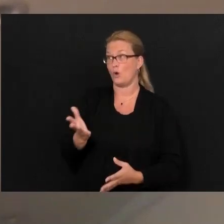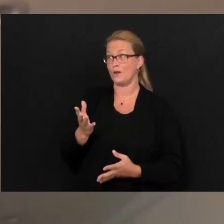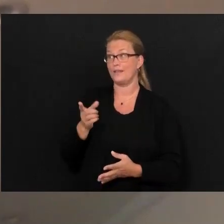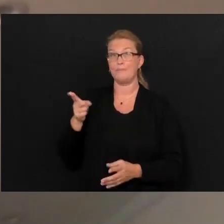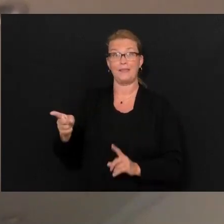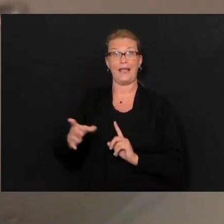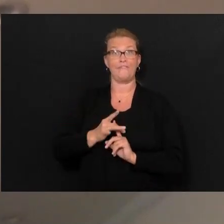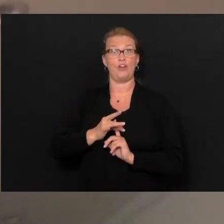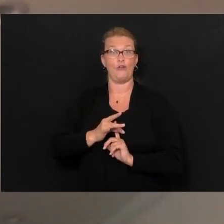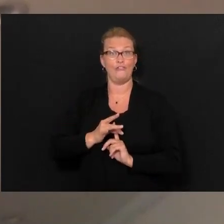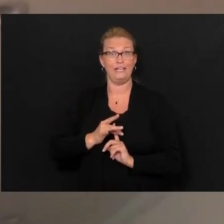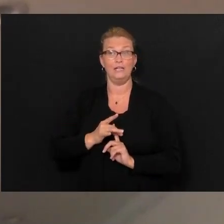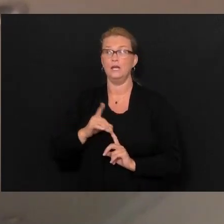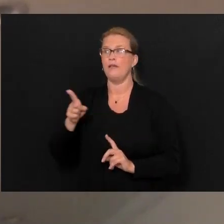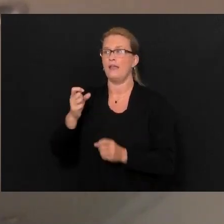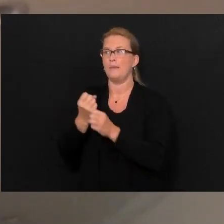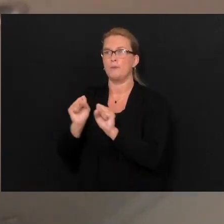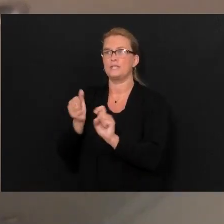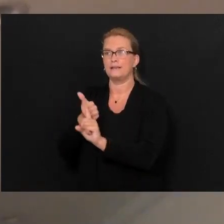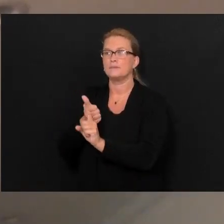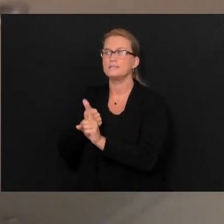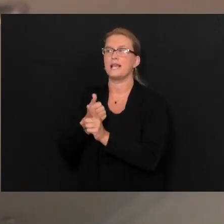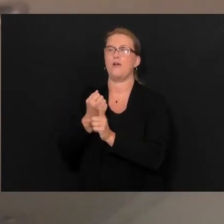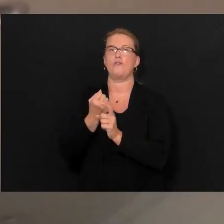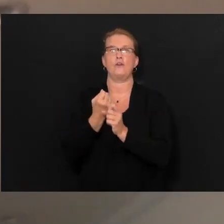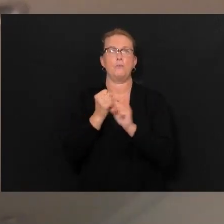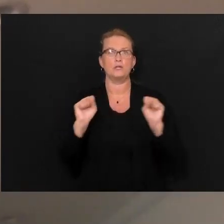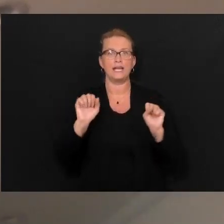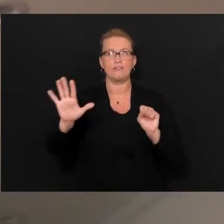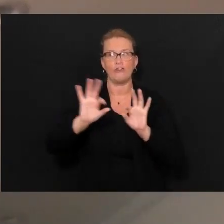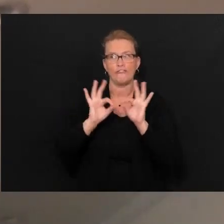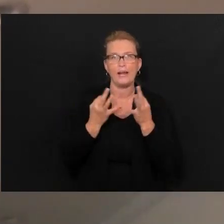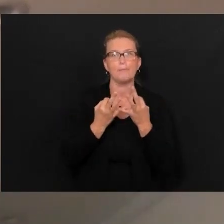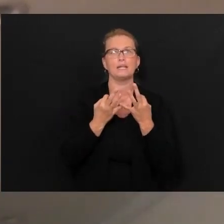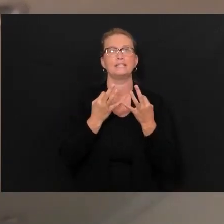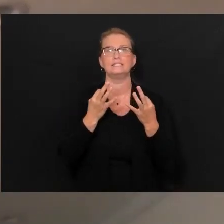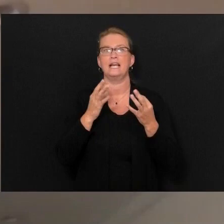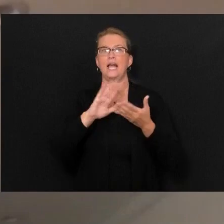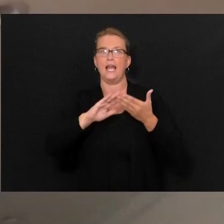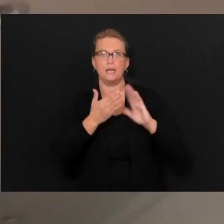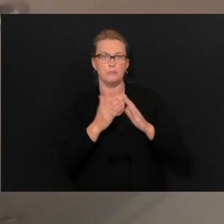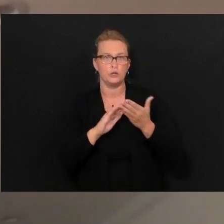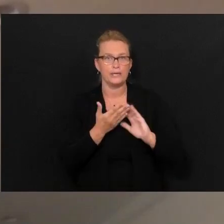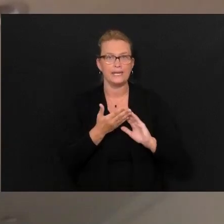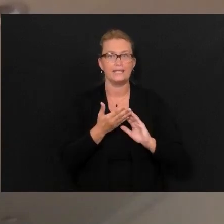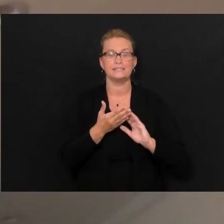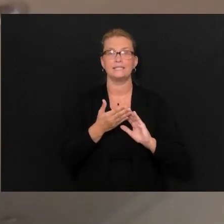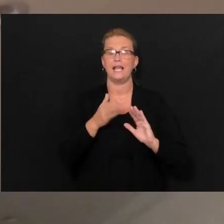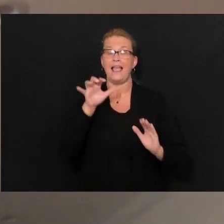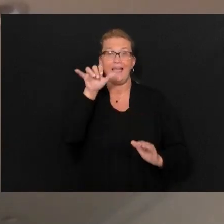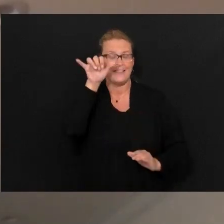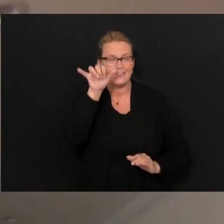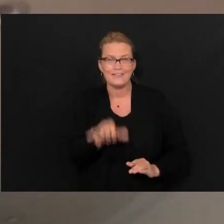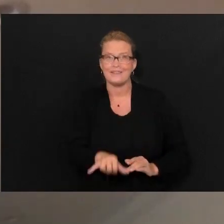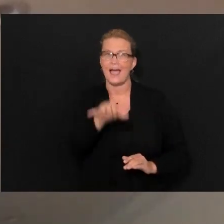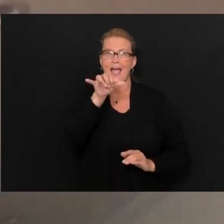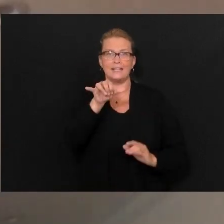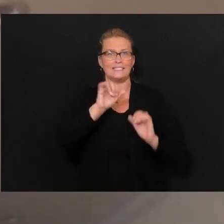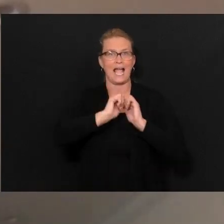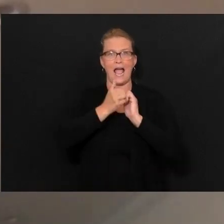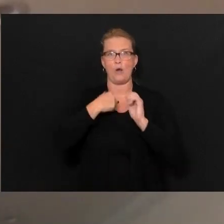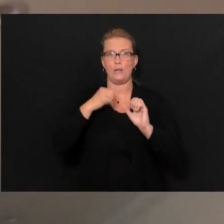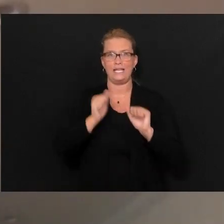with COVID, so that they can protect themselves, they can protect their families, their communities. And that is the way that we'll be able